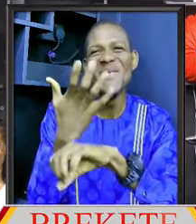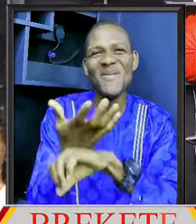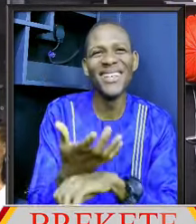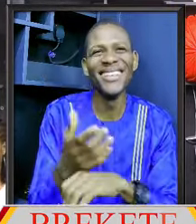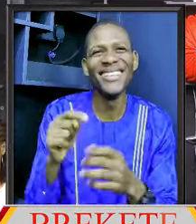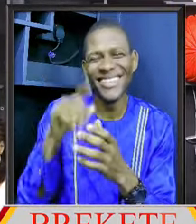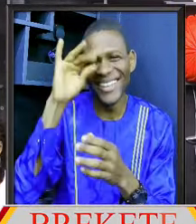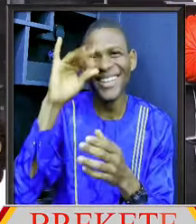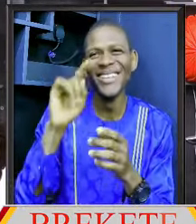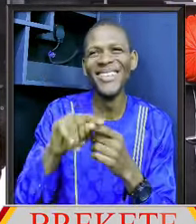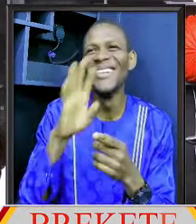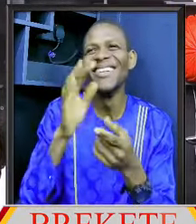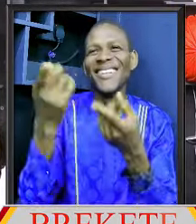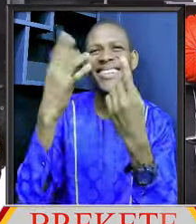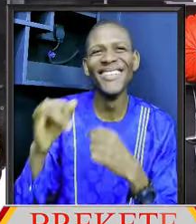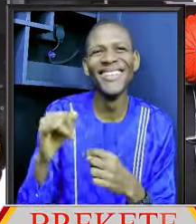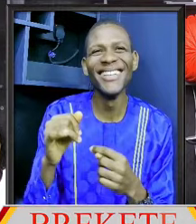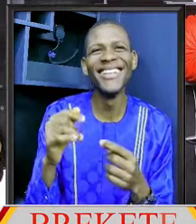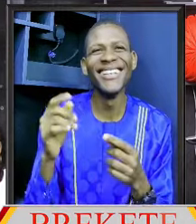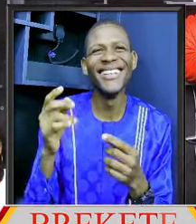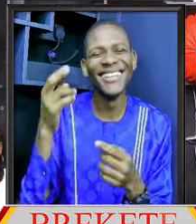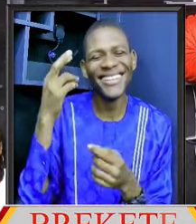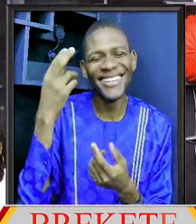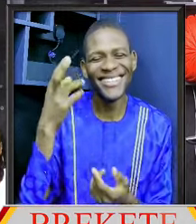regularly. I beg. Because